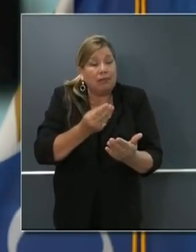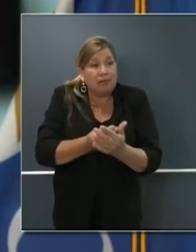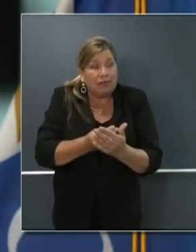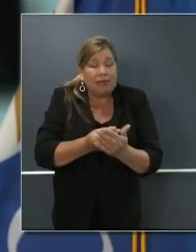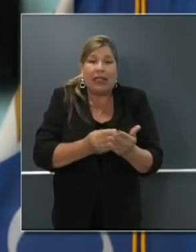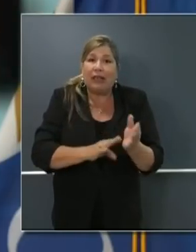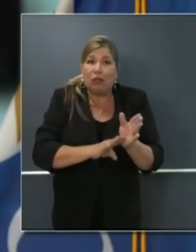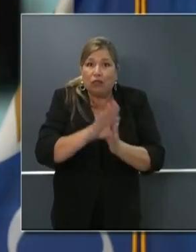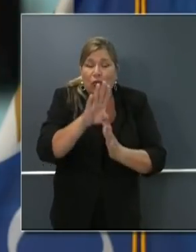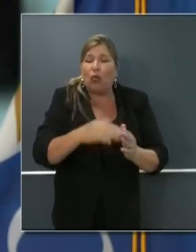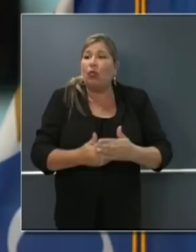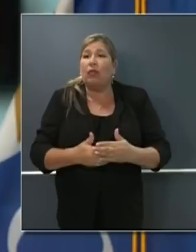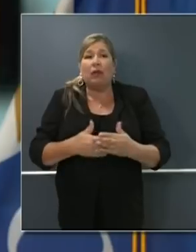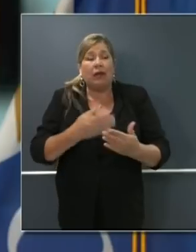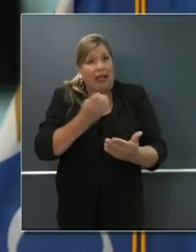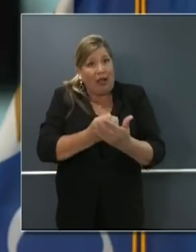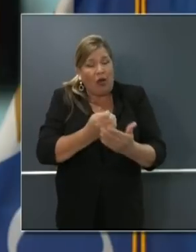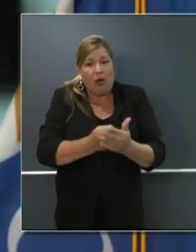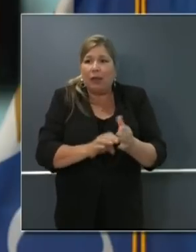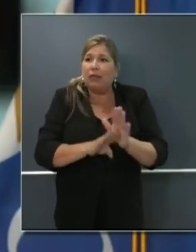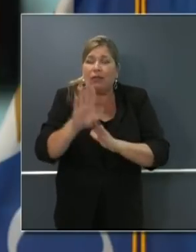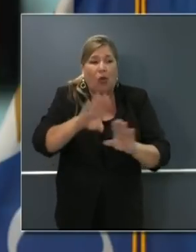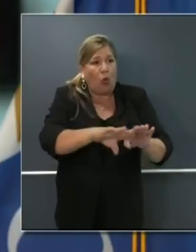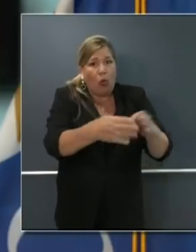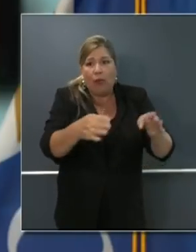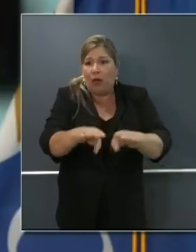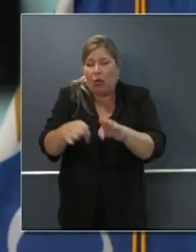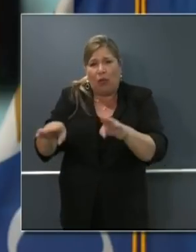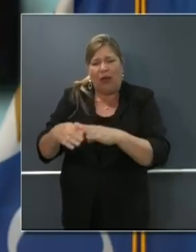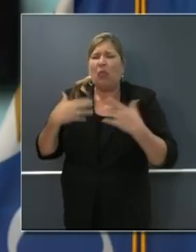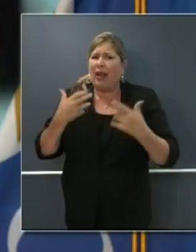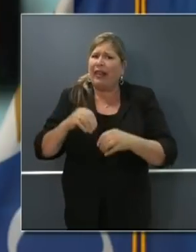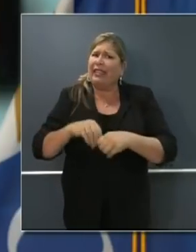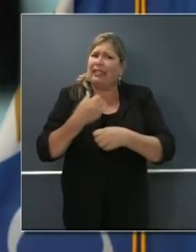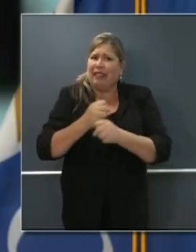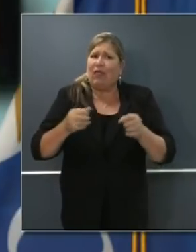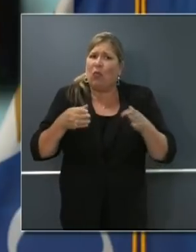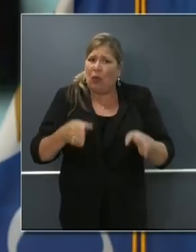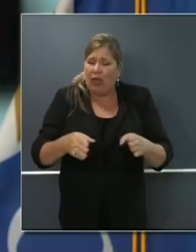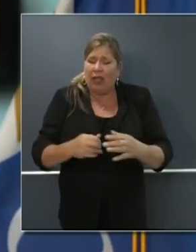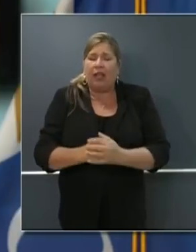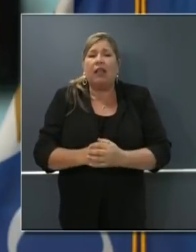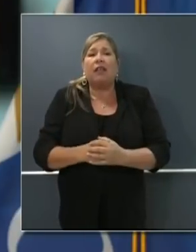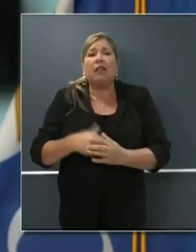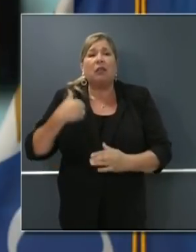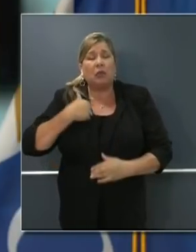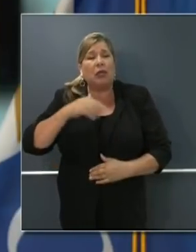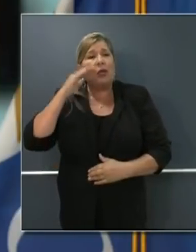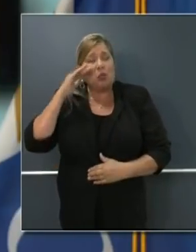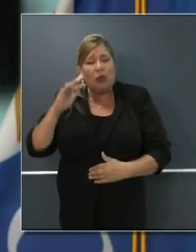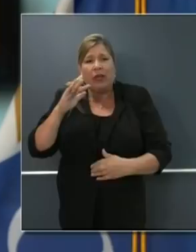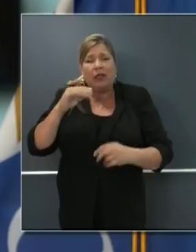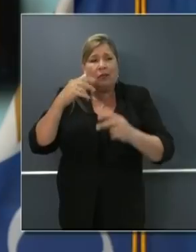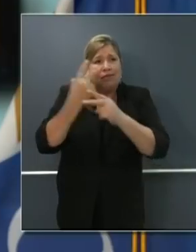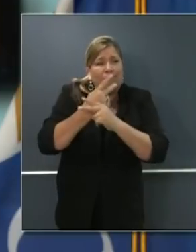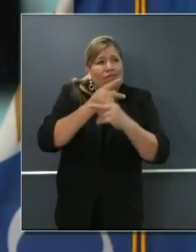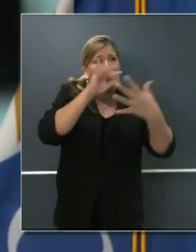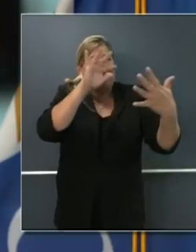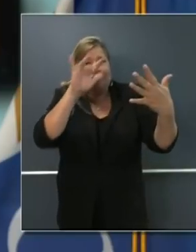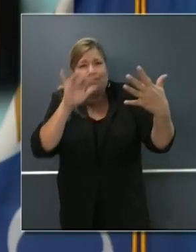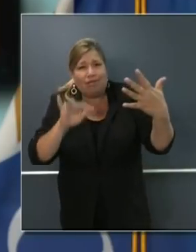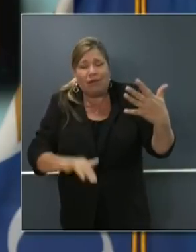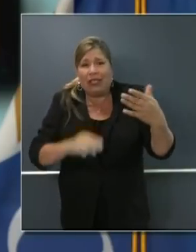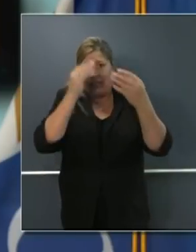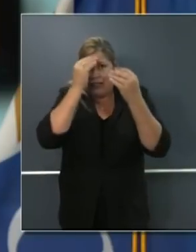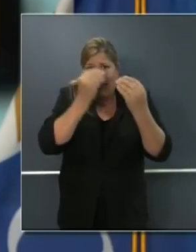with modifications the economy in a safe way in the state of California. Not only should we be driven by data and public health